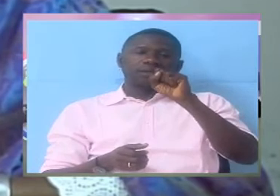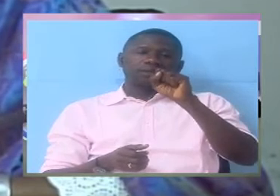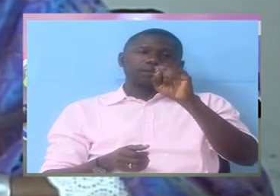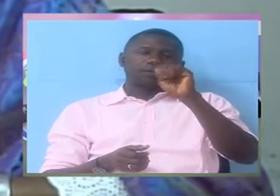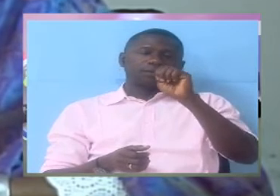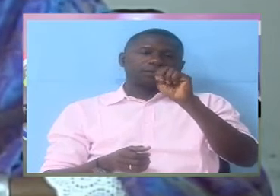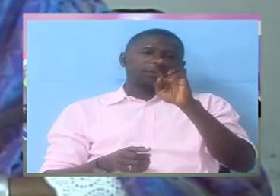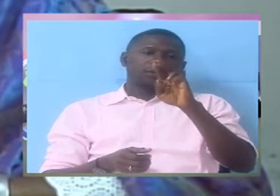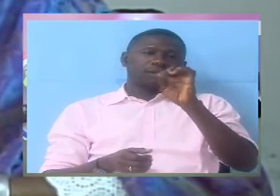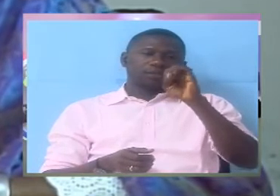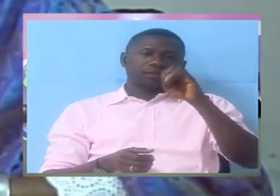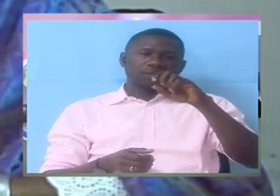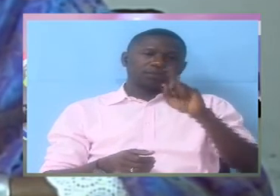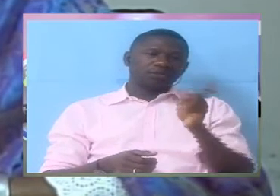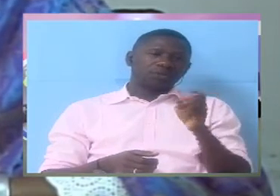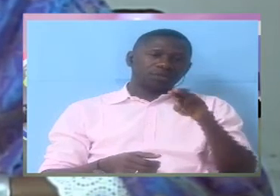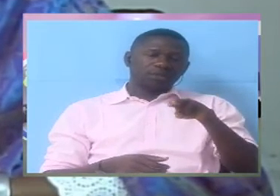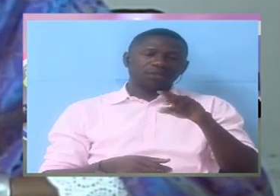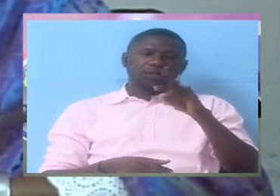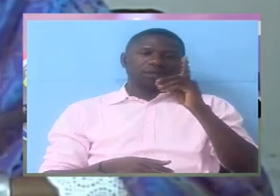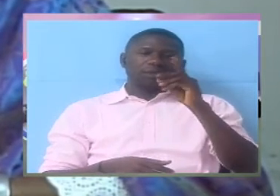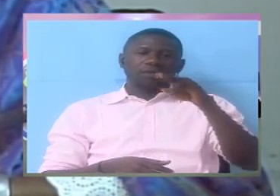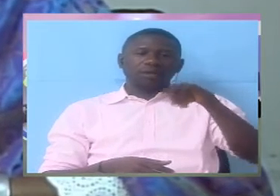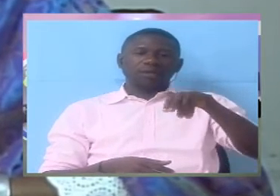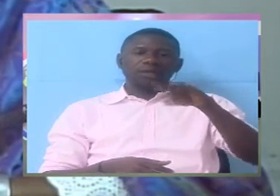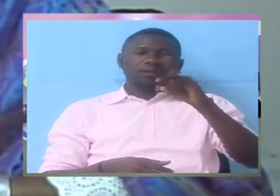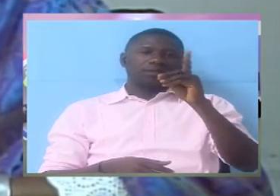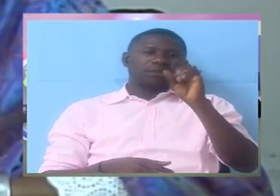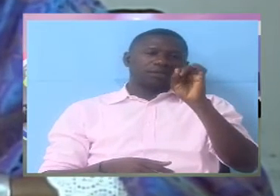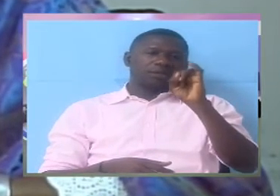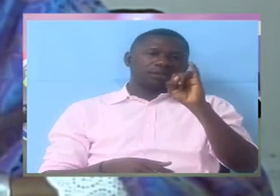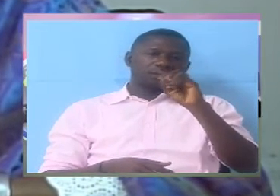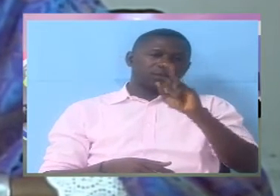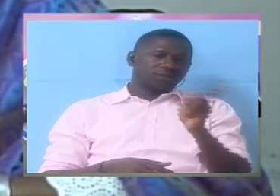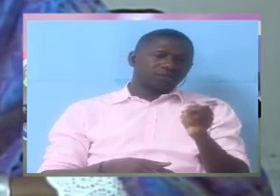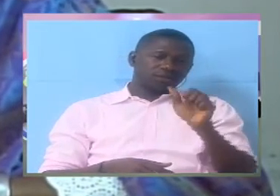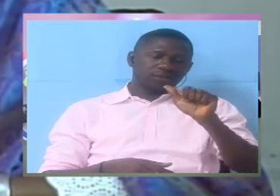Serindigal. Yeah. How did you classify them as